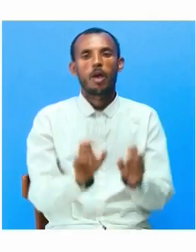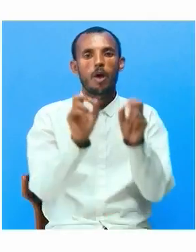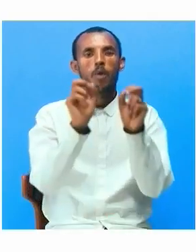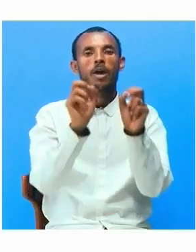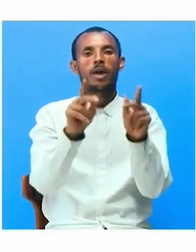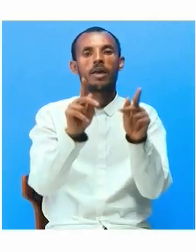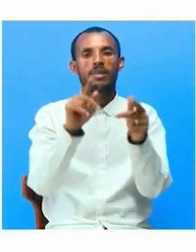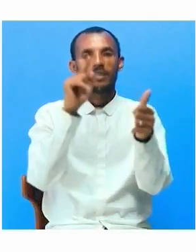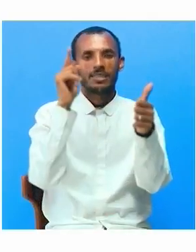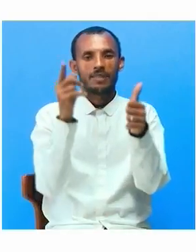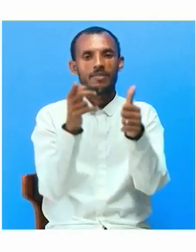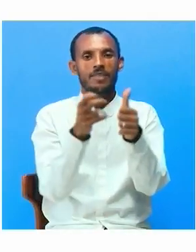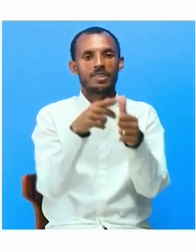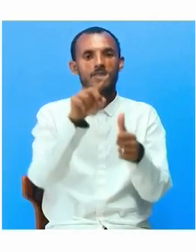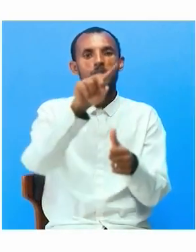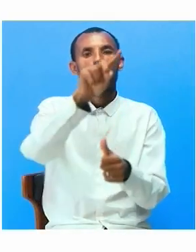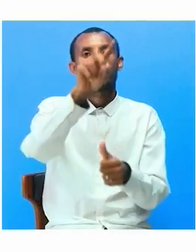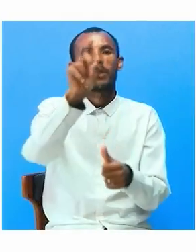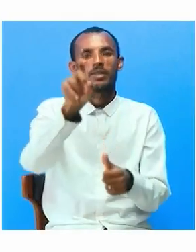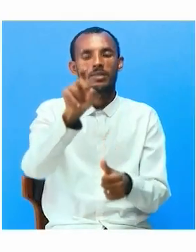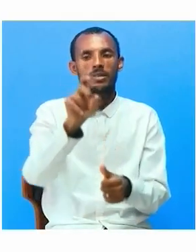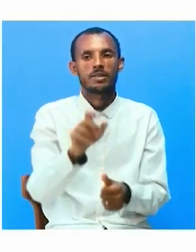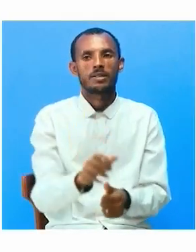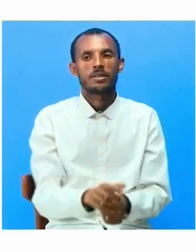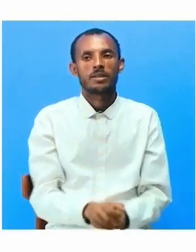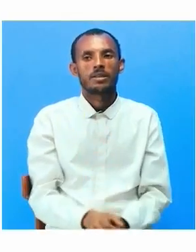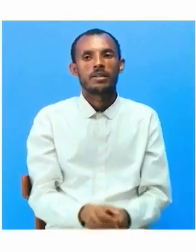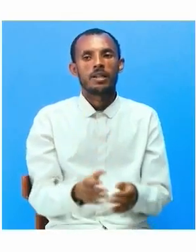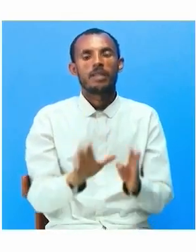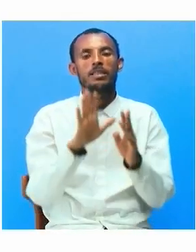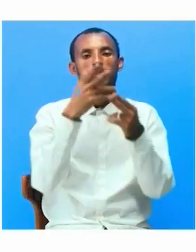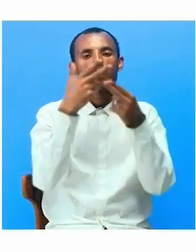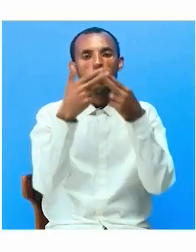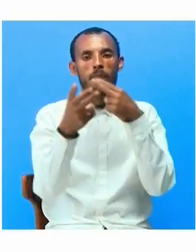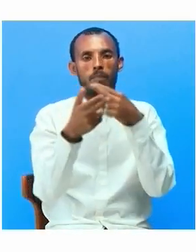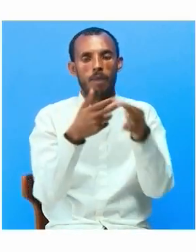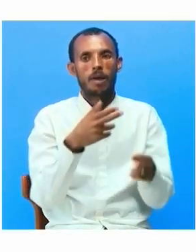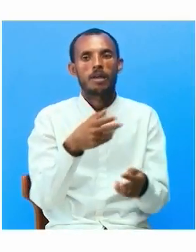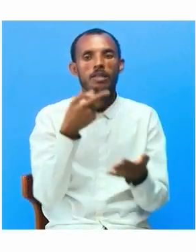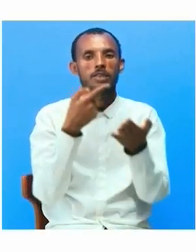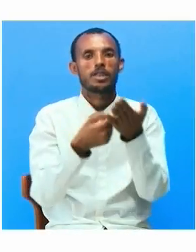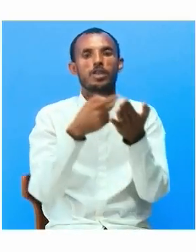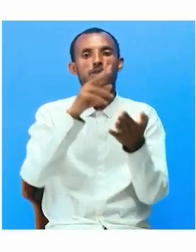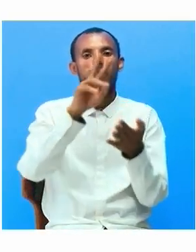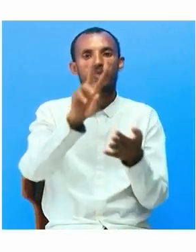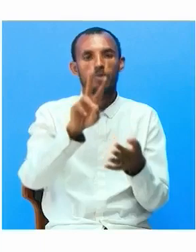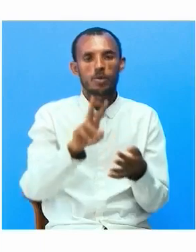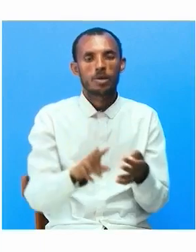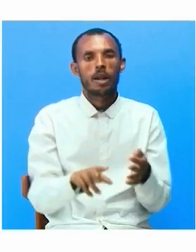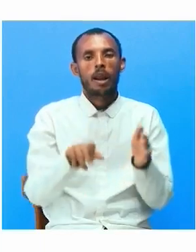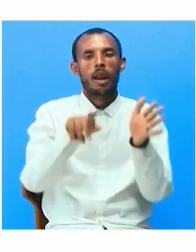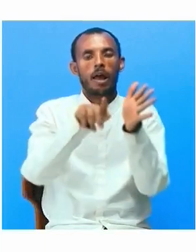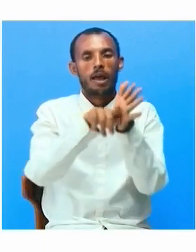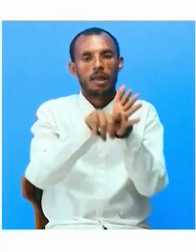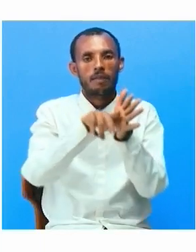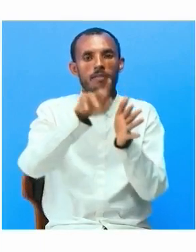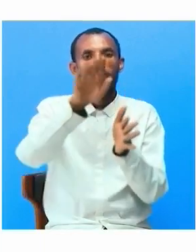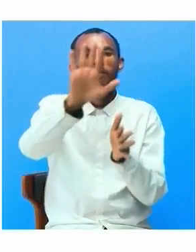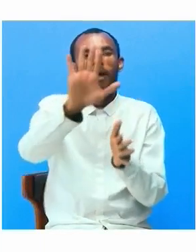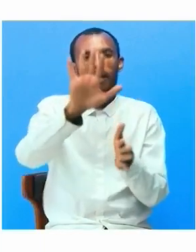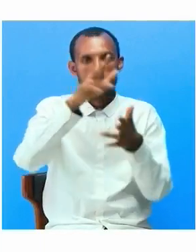Okay, the first question. Let's multiply these two. -5